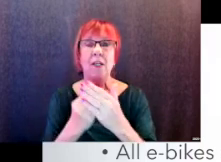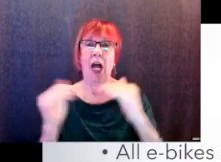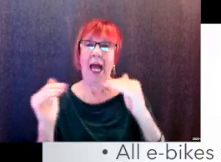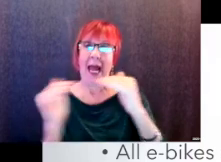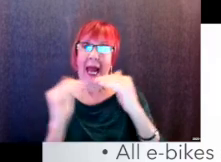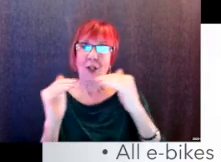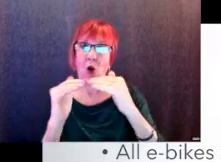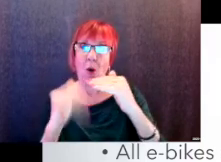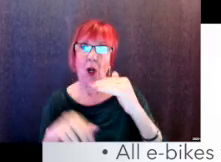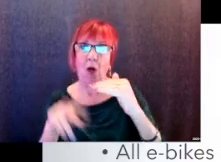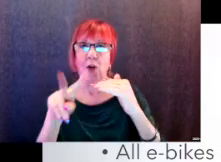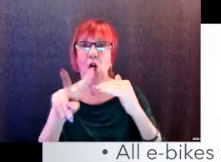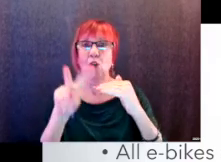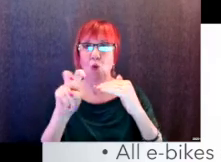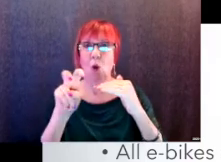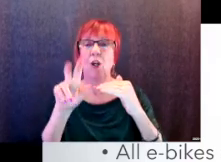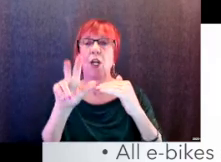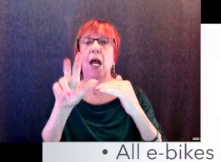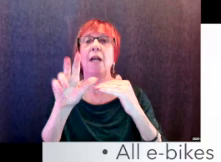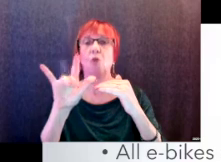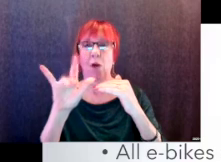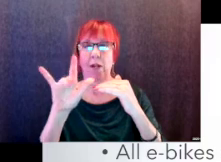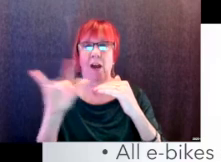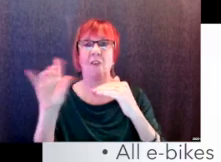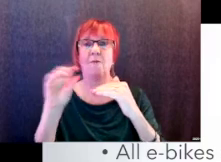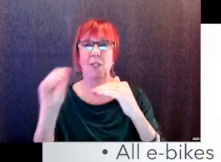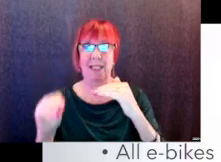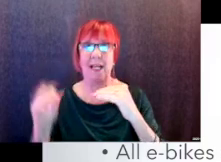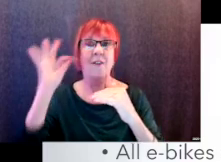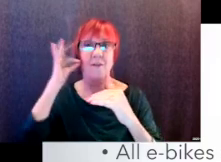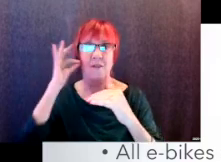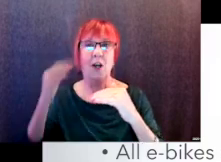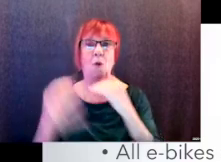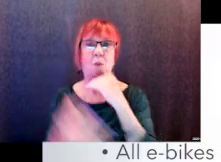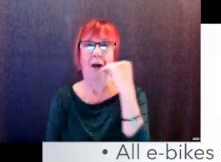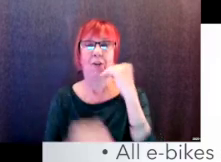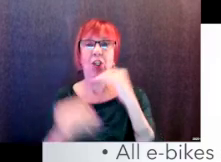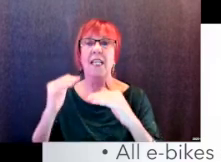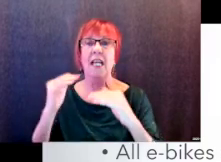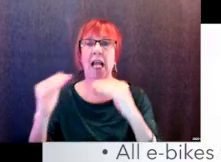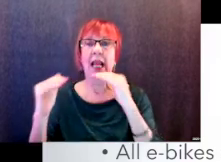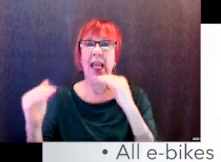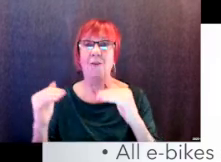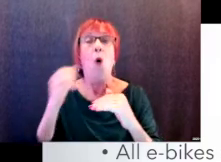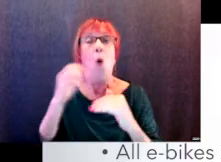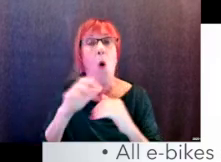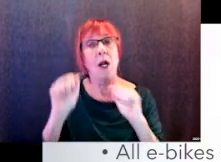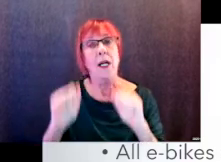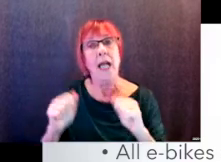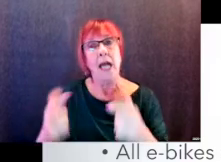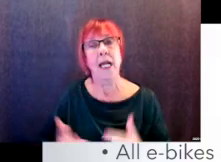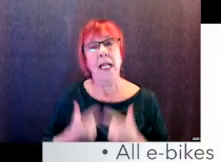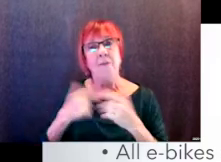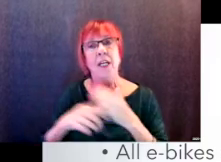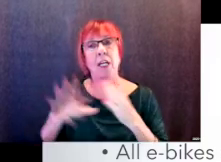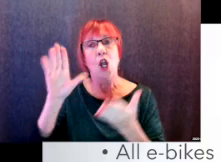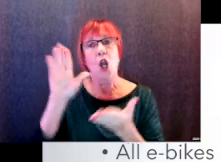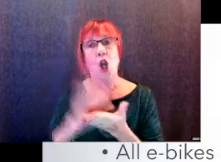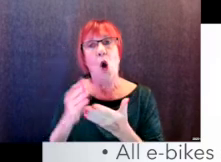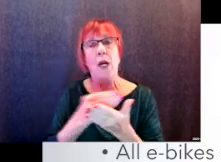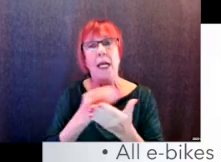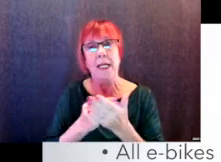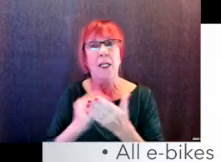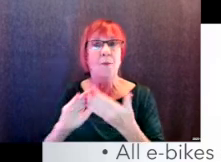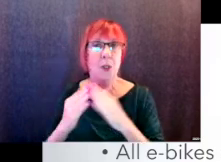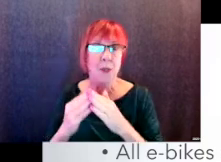most recent updates is to require underwriter laboratories, also known as UL requirements,